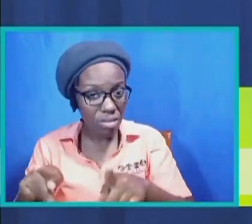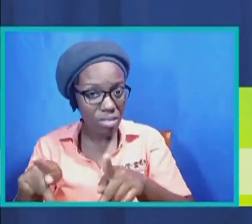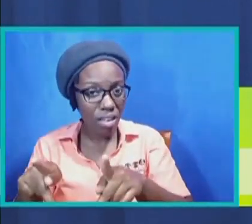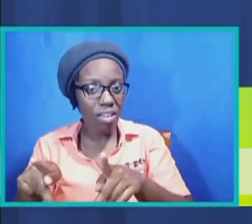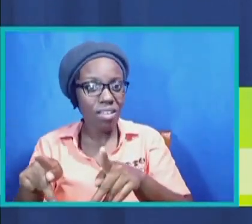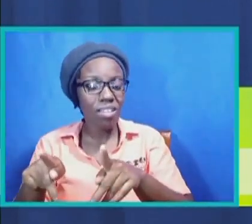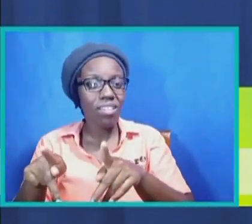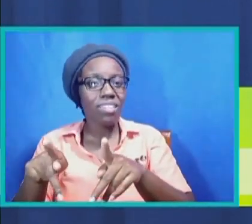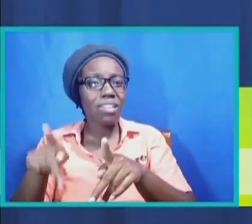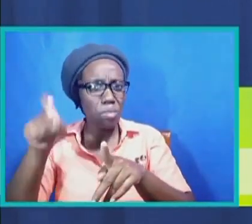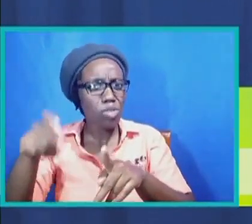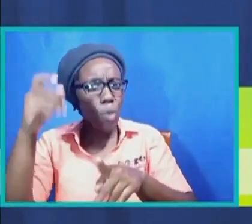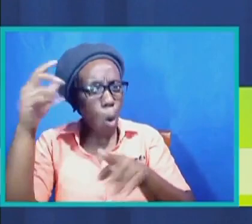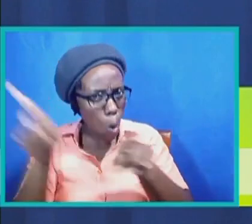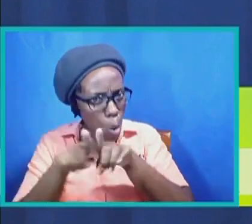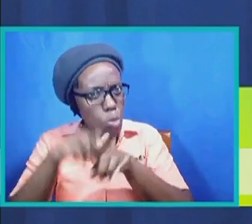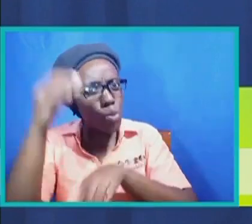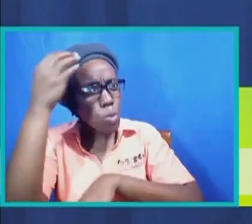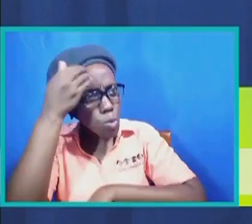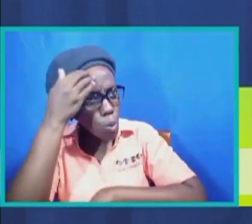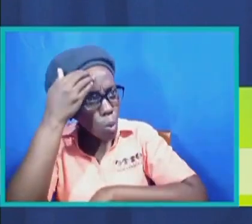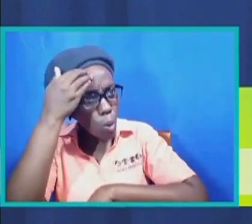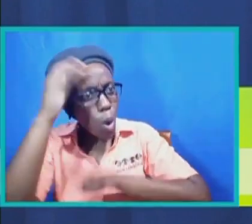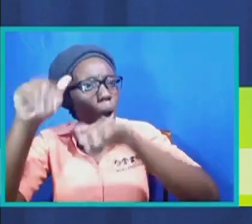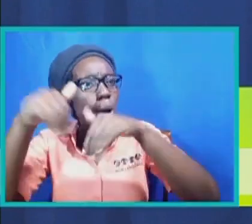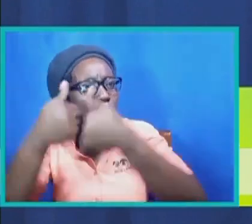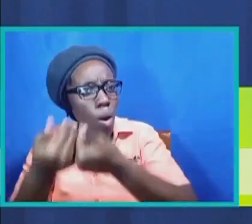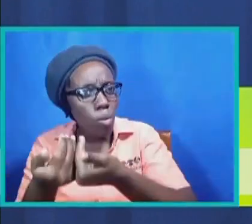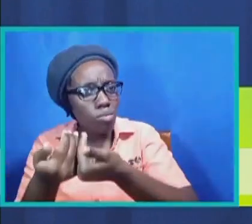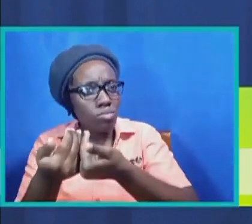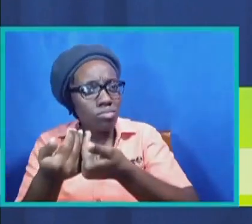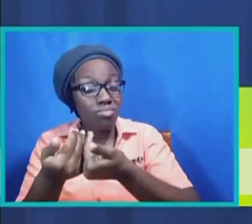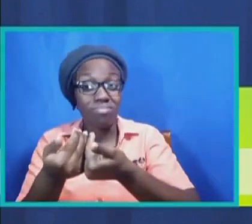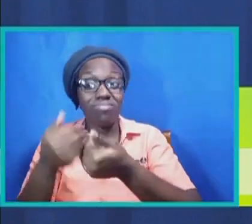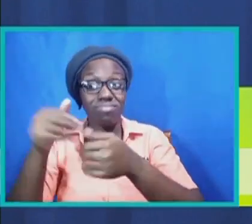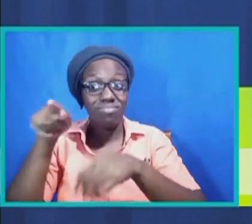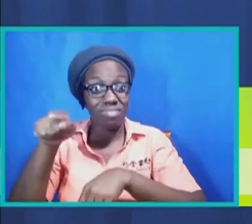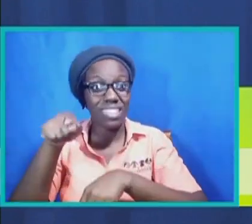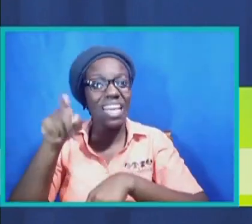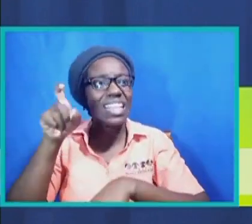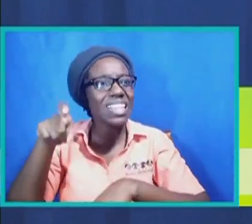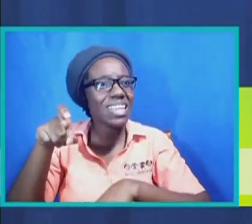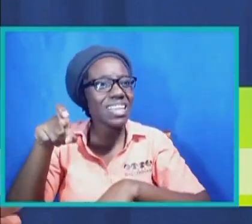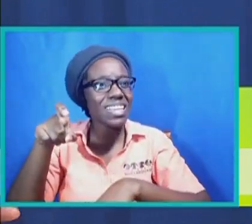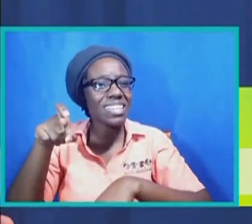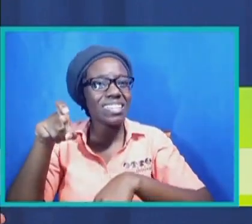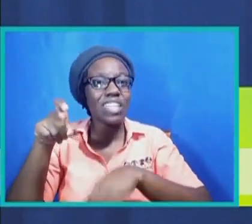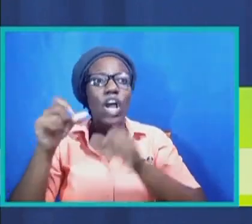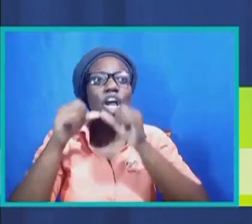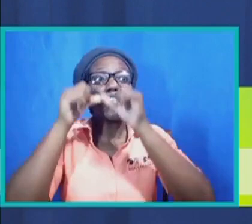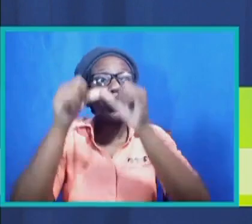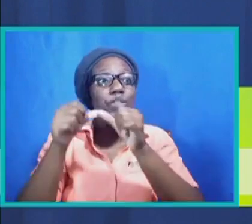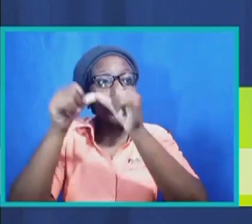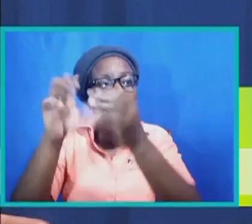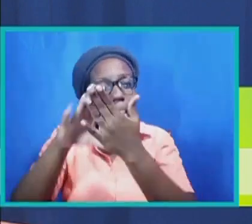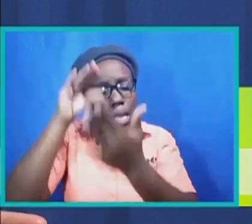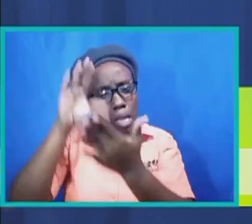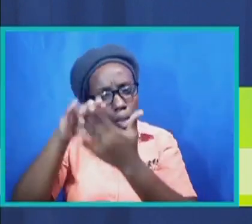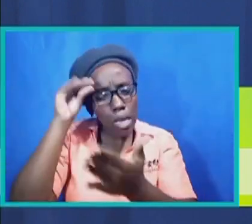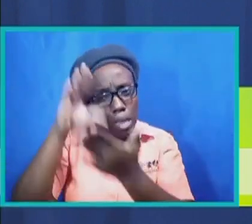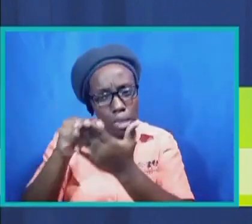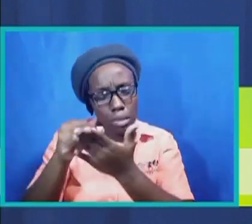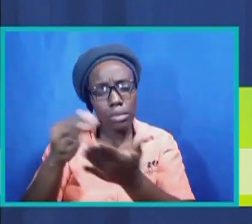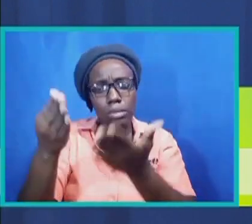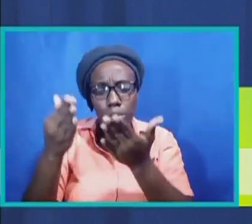the principal knows how to get this done. So the principal also has to be a lifelong learner, bringing new research to bear,